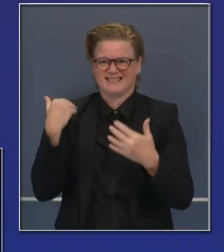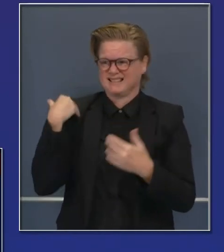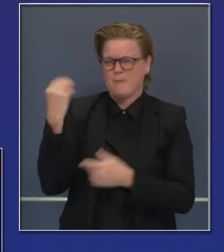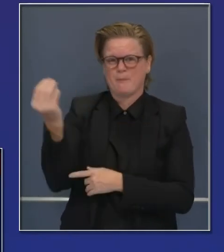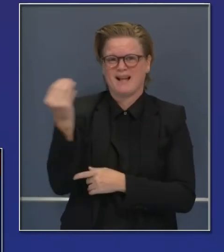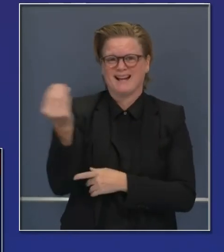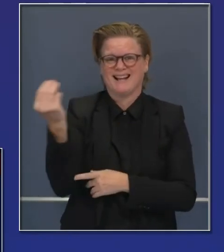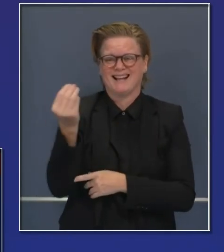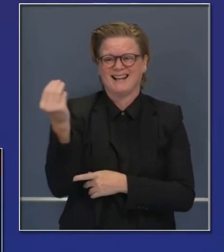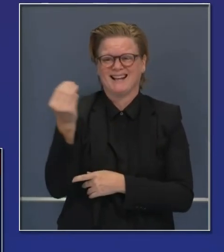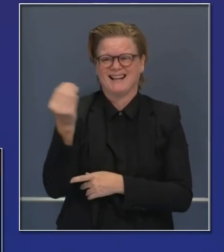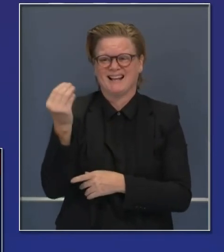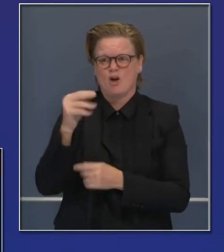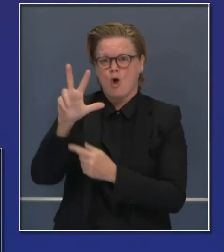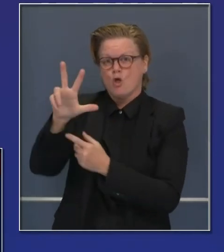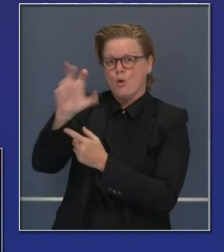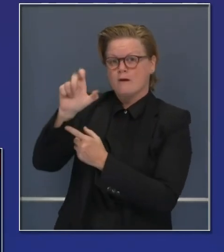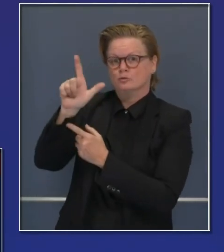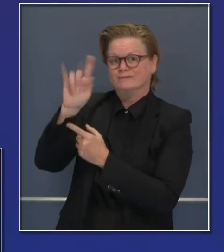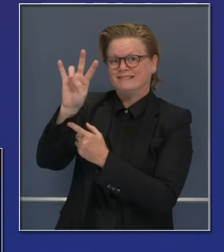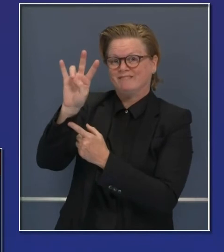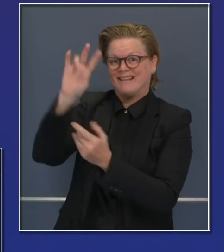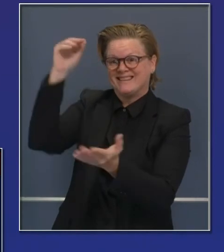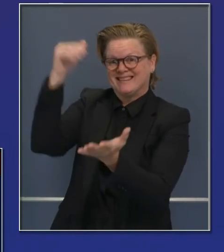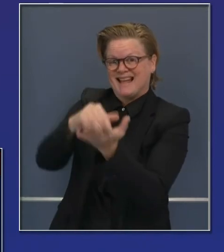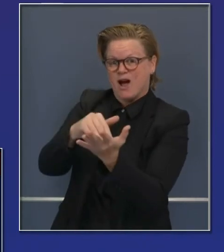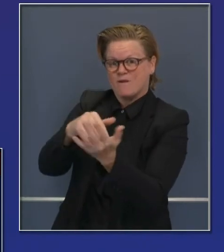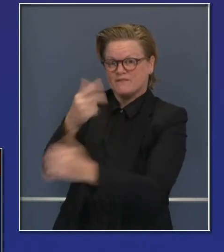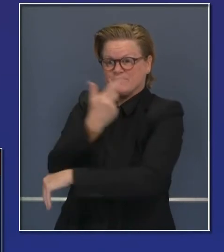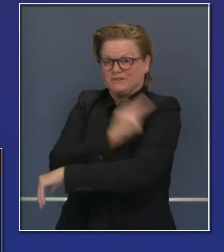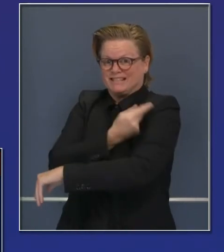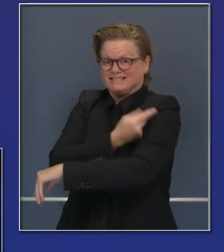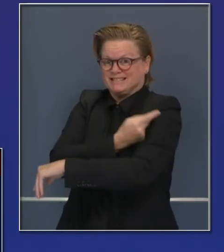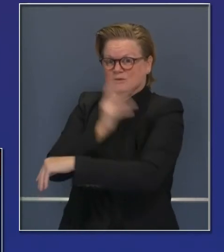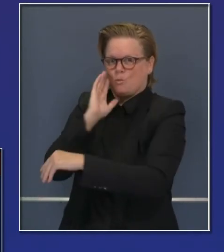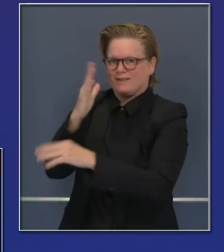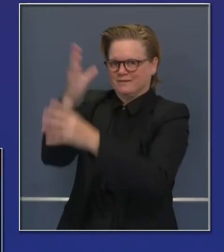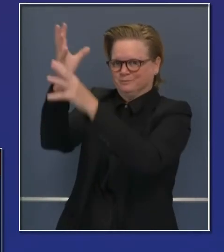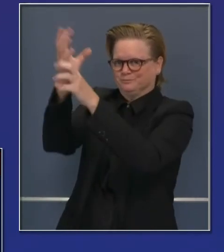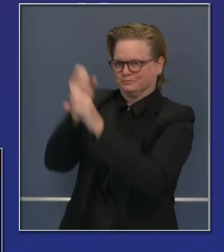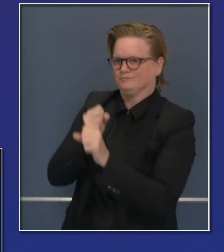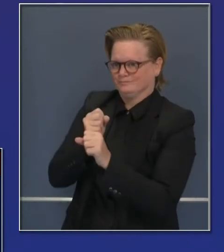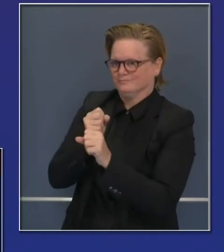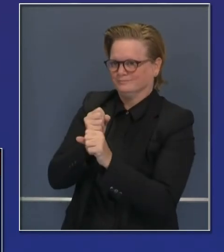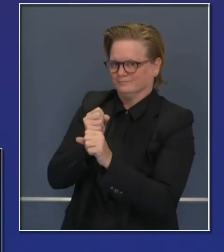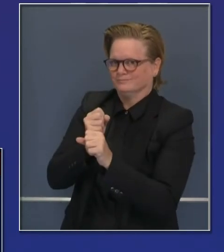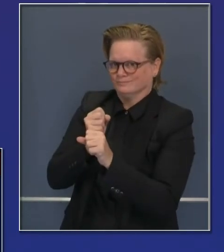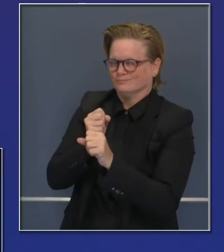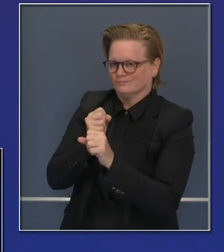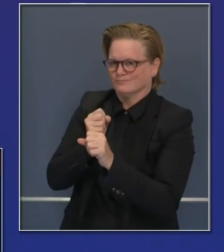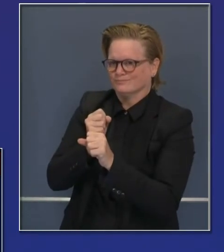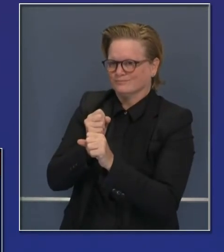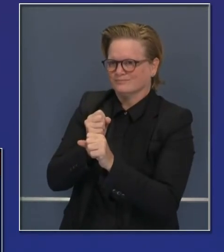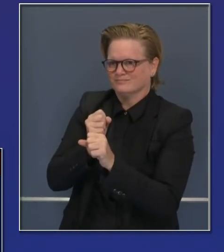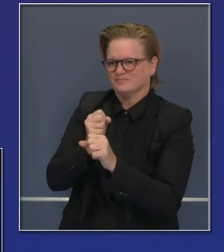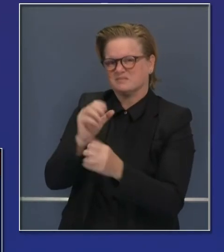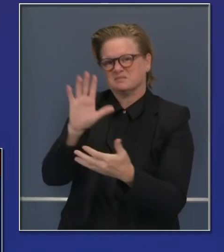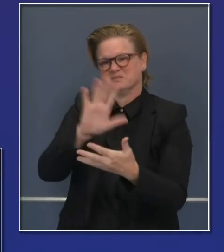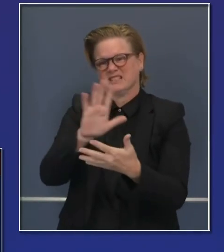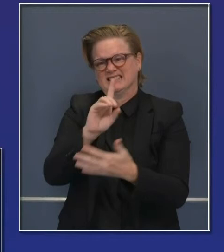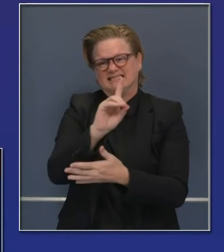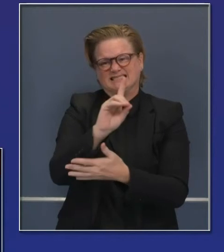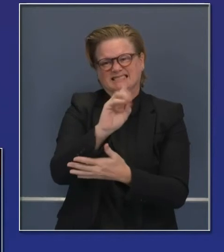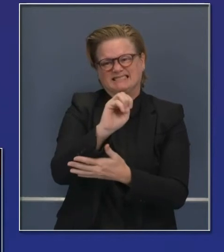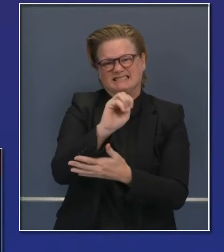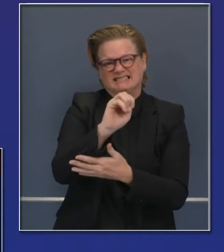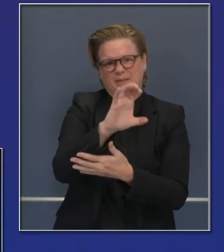327,000 doses of the vaccine that we anticipate receiving anywhere between December 12th and December 15th. And by the way,